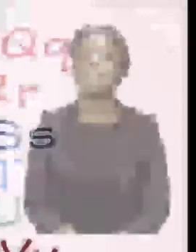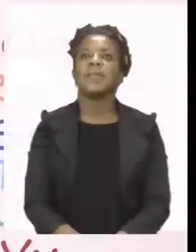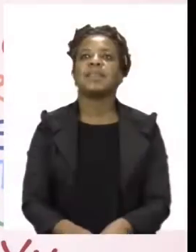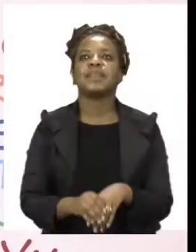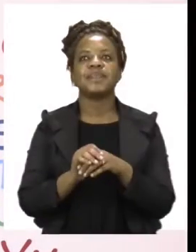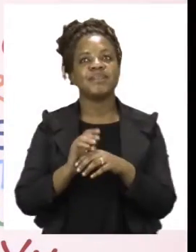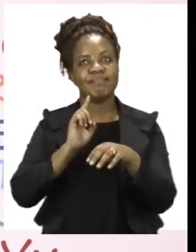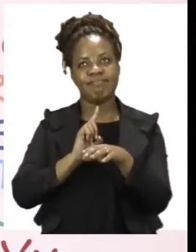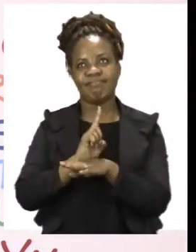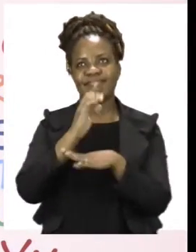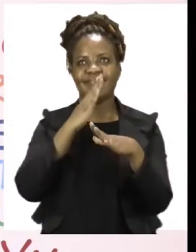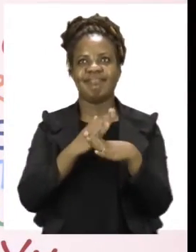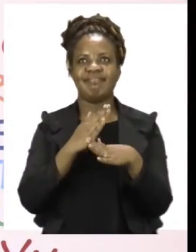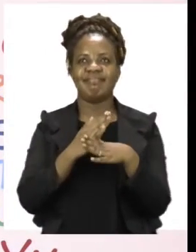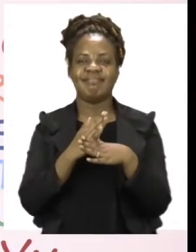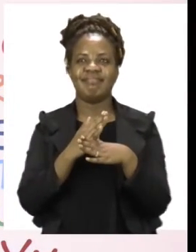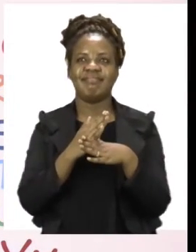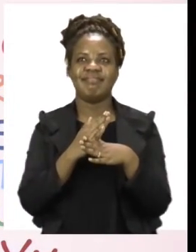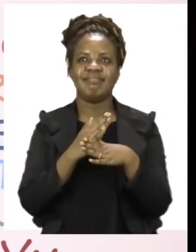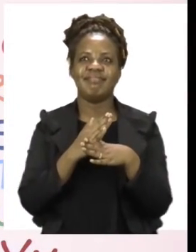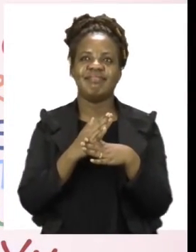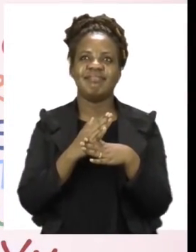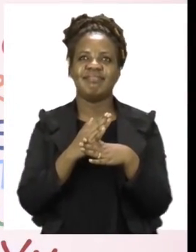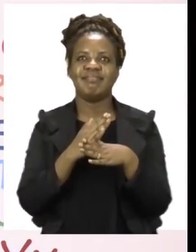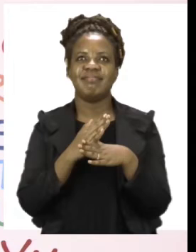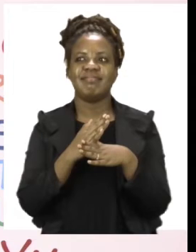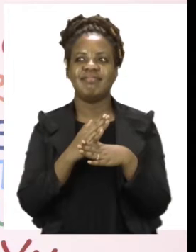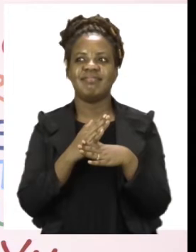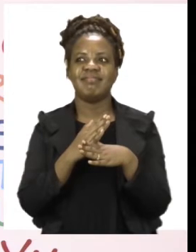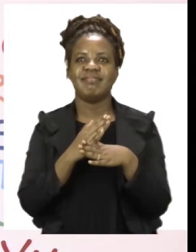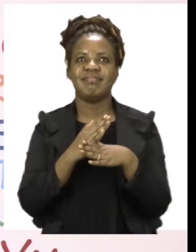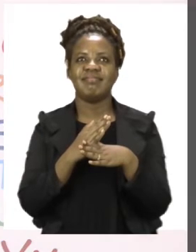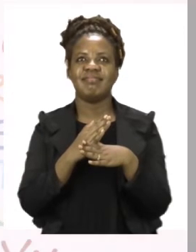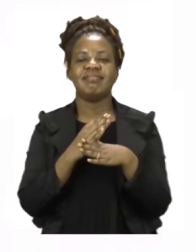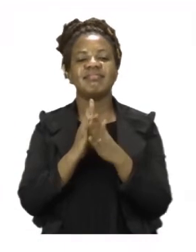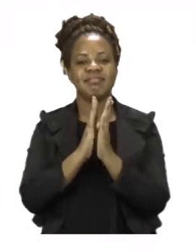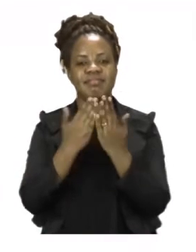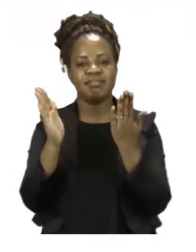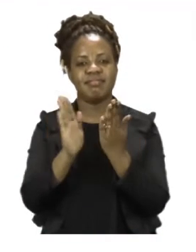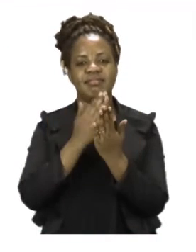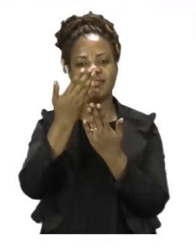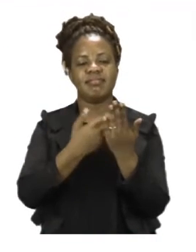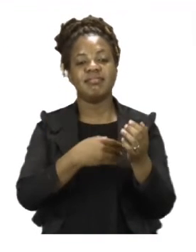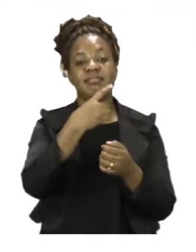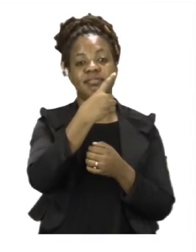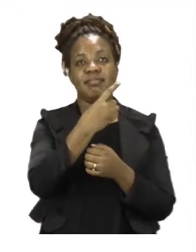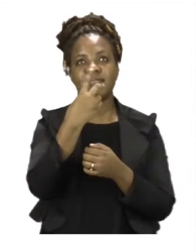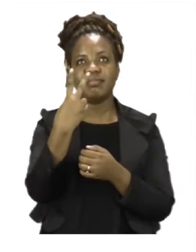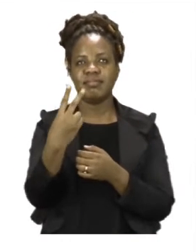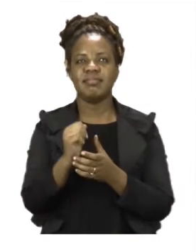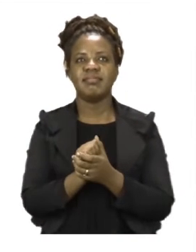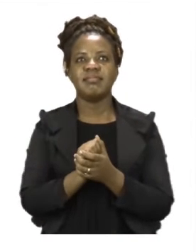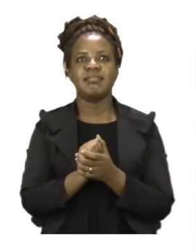For our first lesson today, boys and girls, let us turn to page 12. On page 12, we are going to